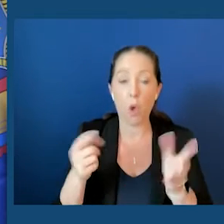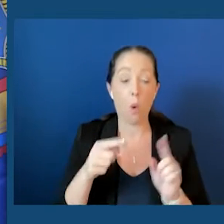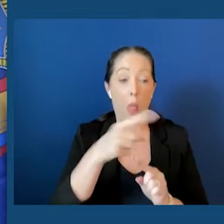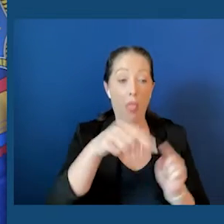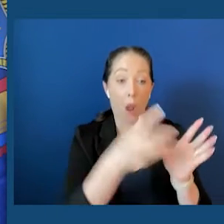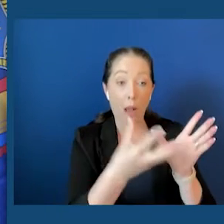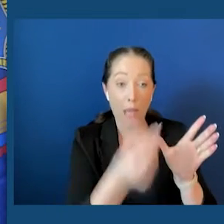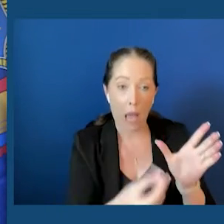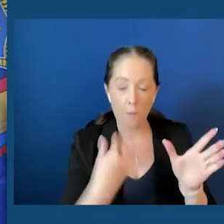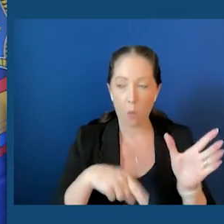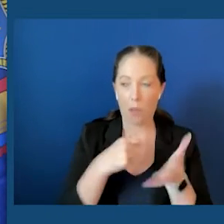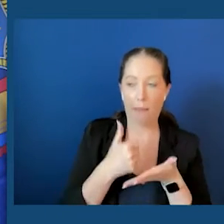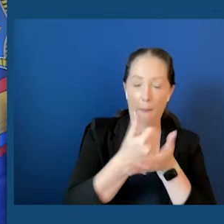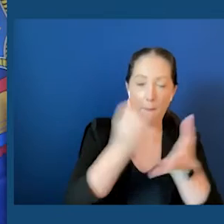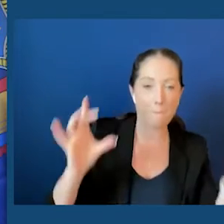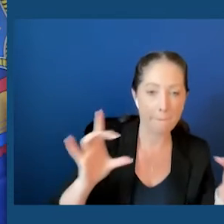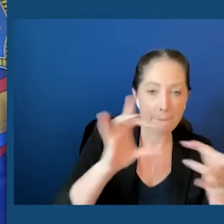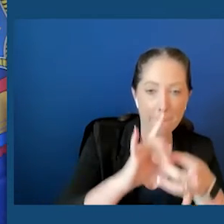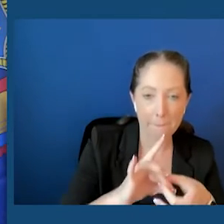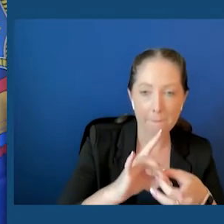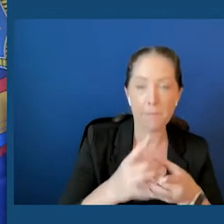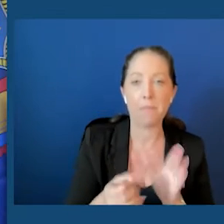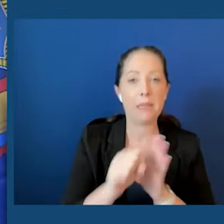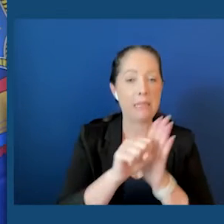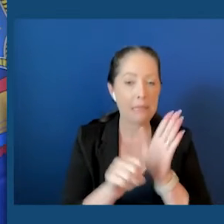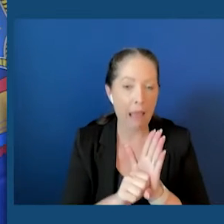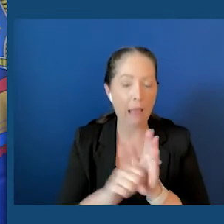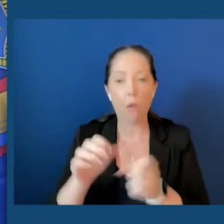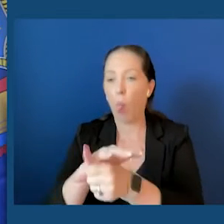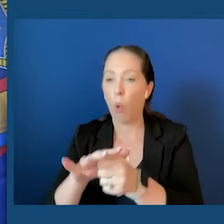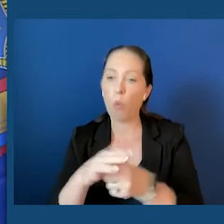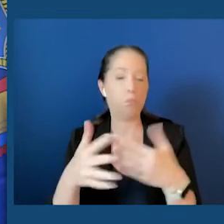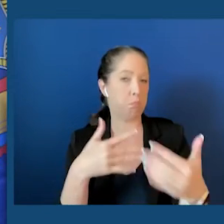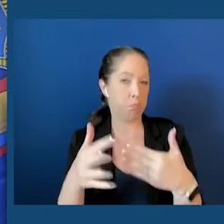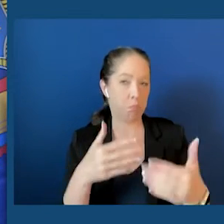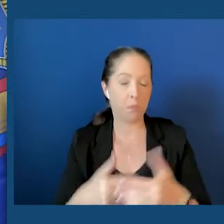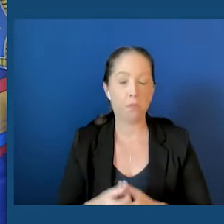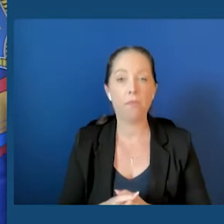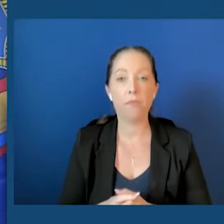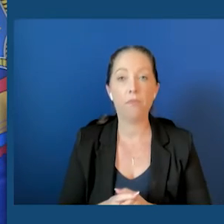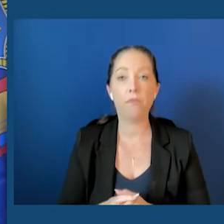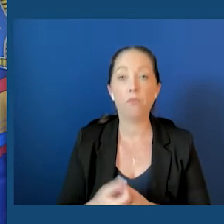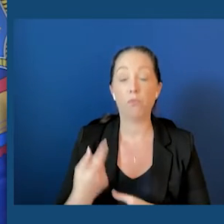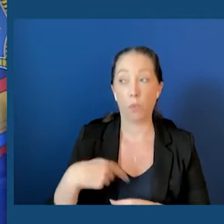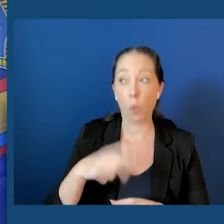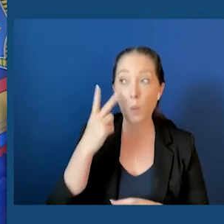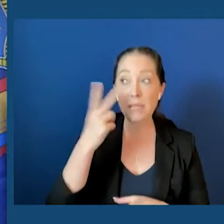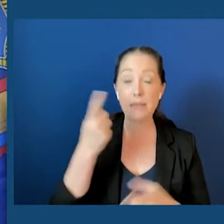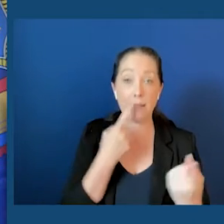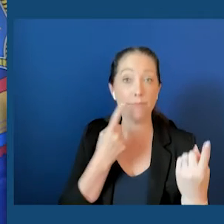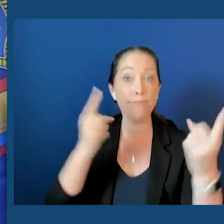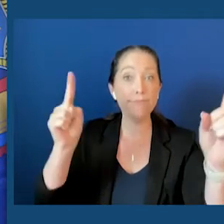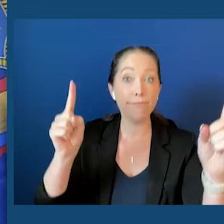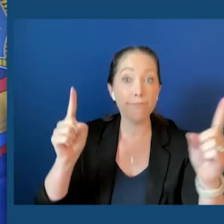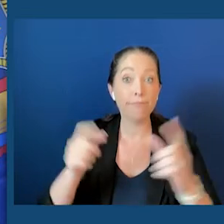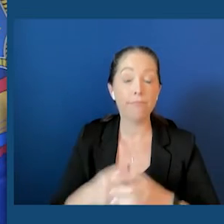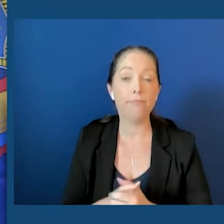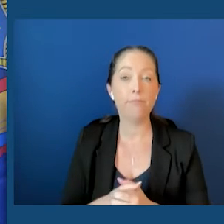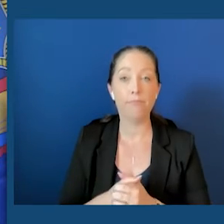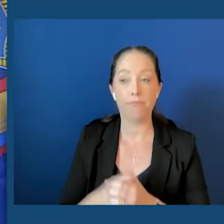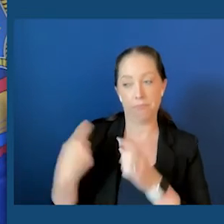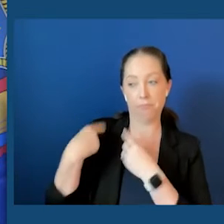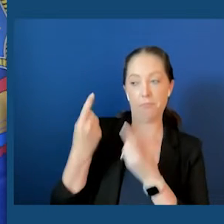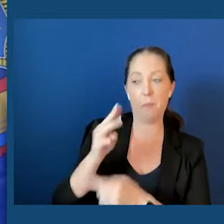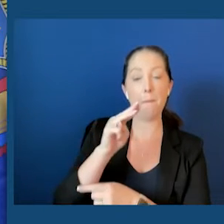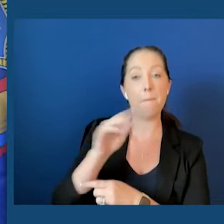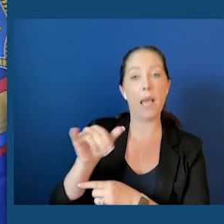that, whether it's the state or local entities. We continue to see payoff in that regard. Since May 1st, our